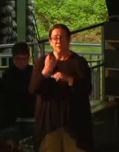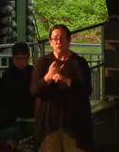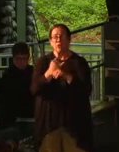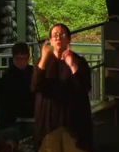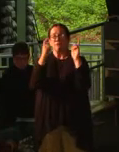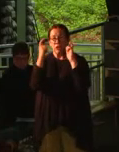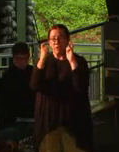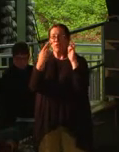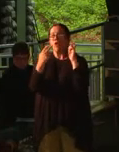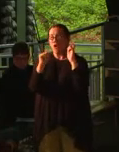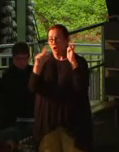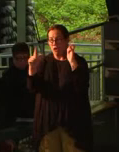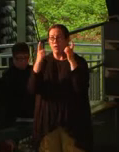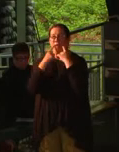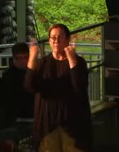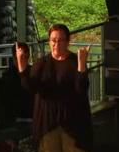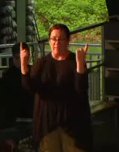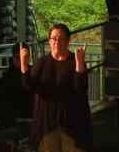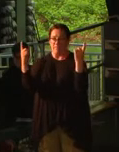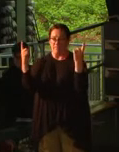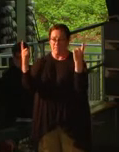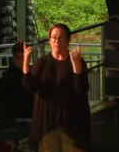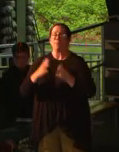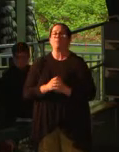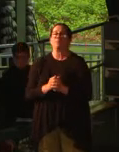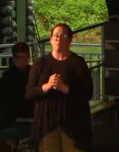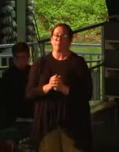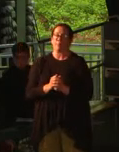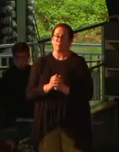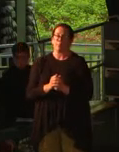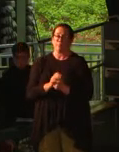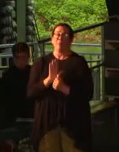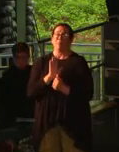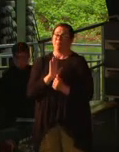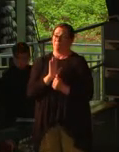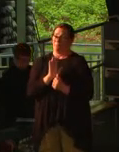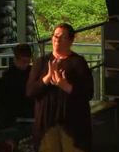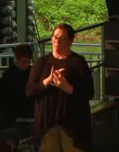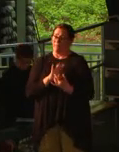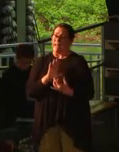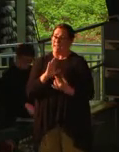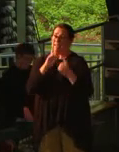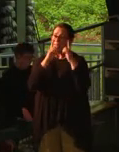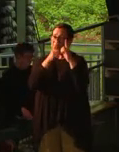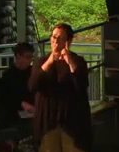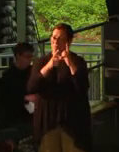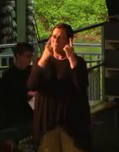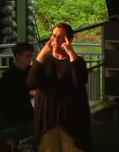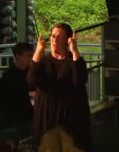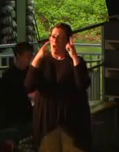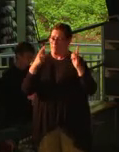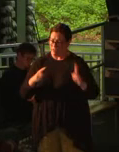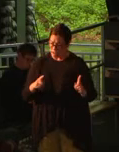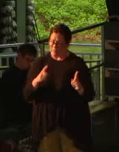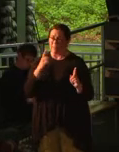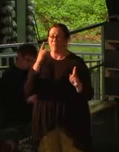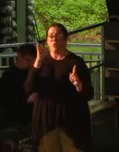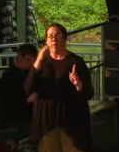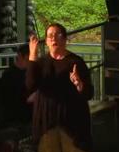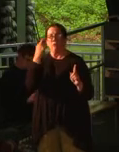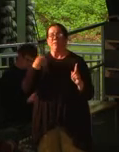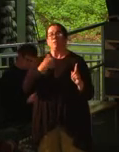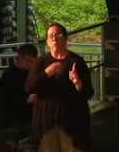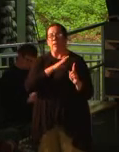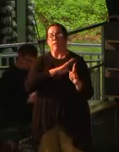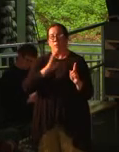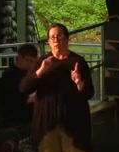Photography Hall of Fame. For his accomplishments and impact, the Board of Trustees awards the